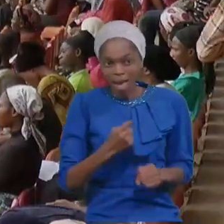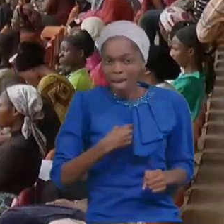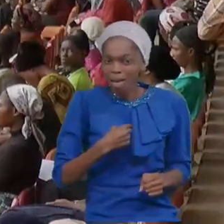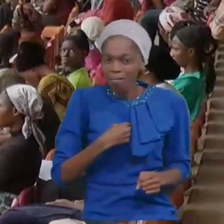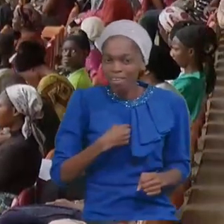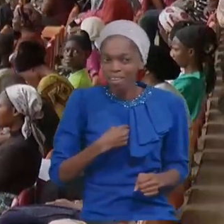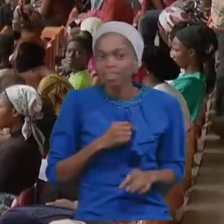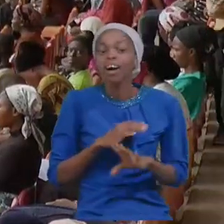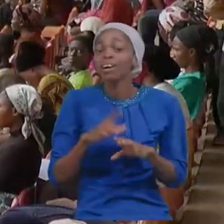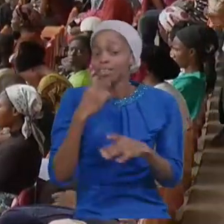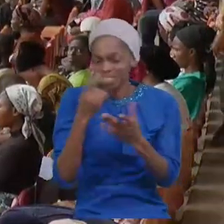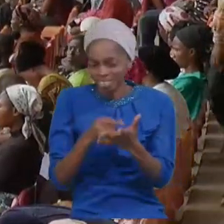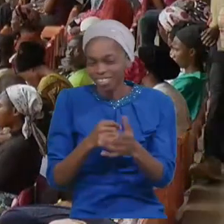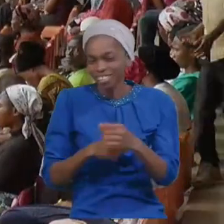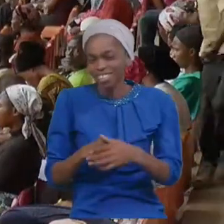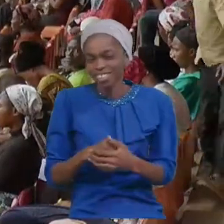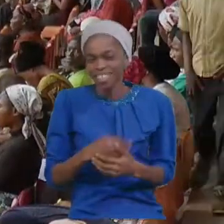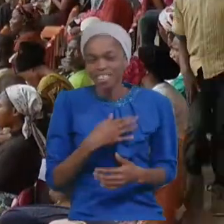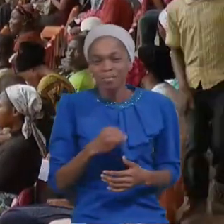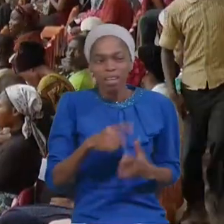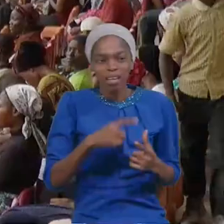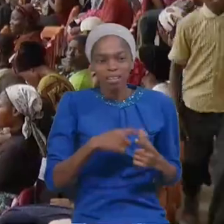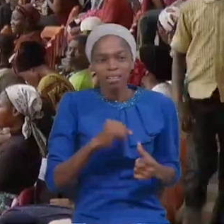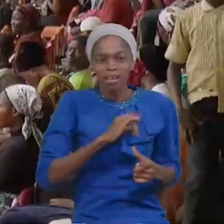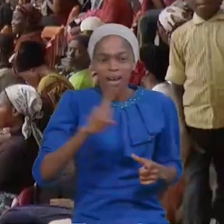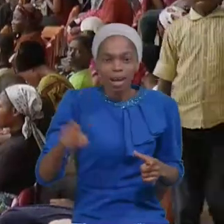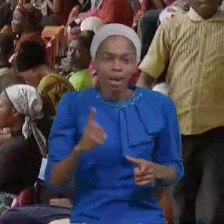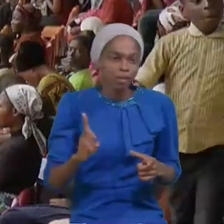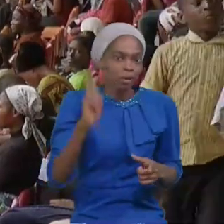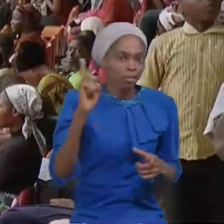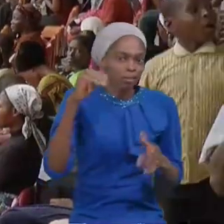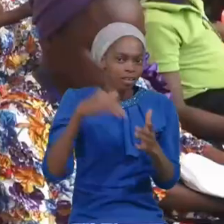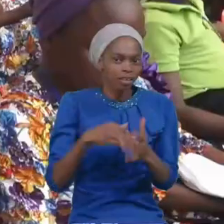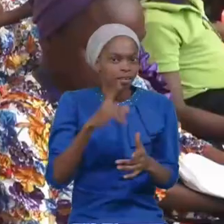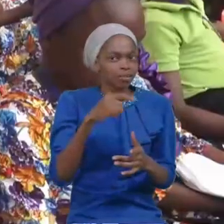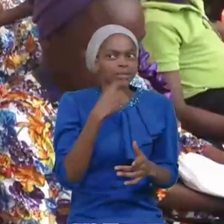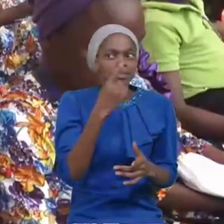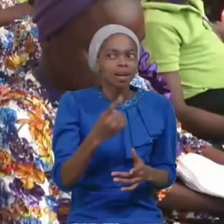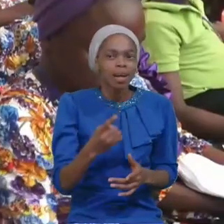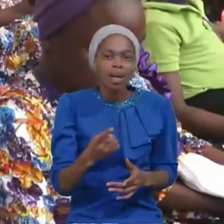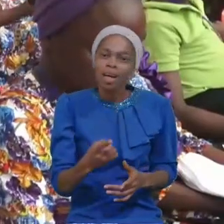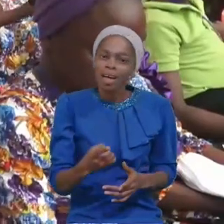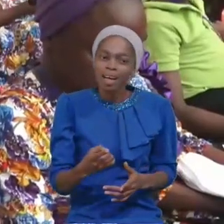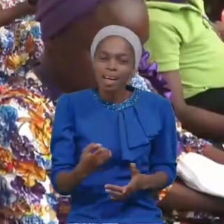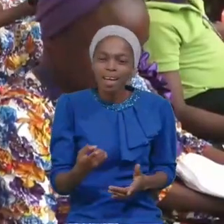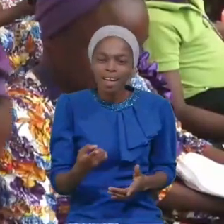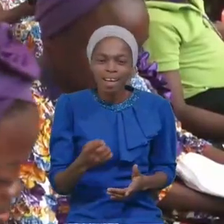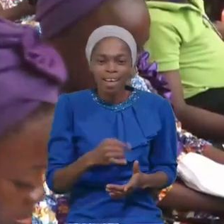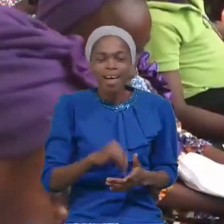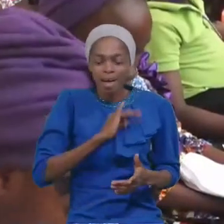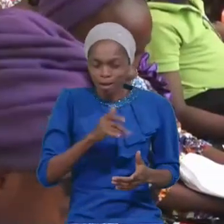said, I'm coming higher. I am coming higher.